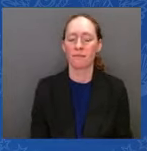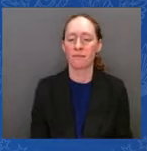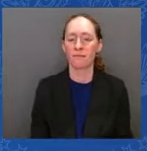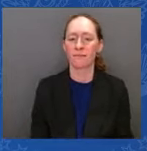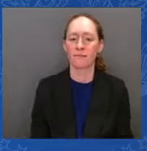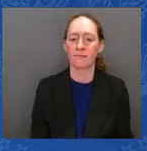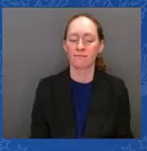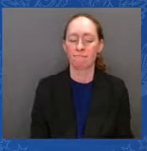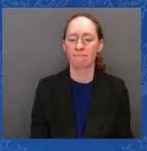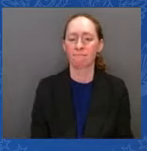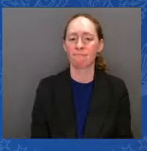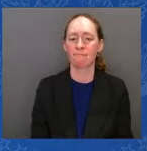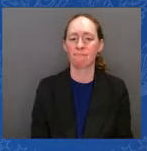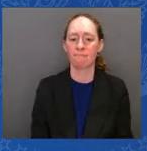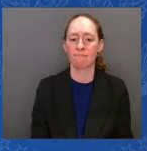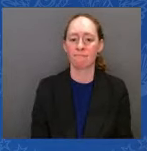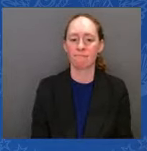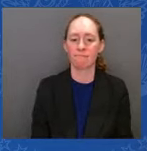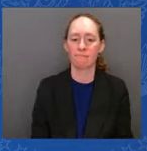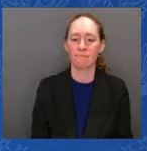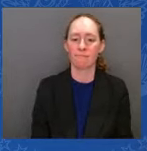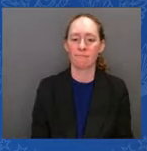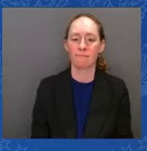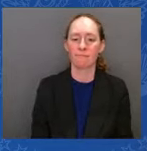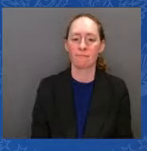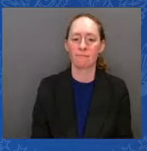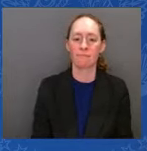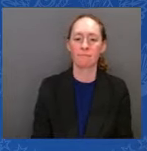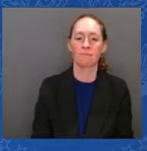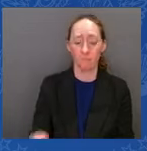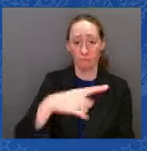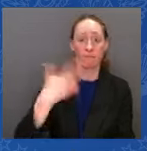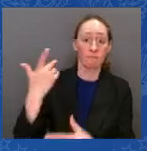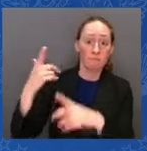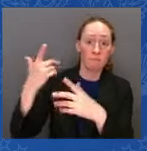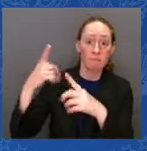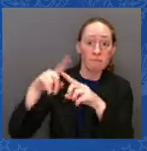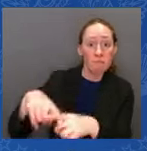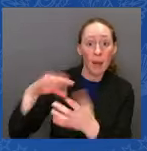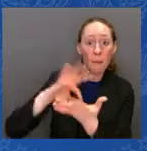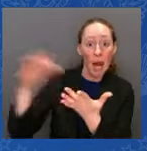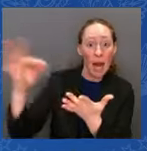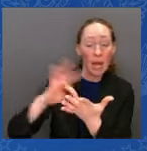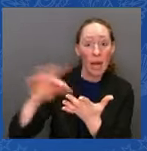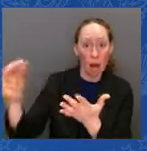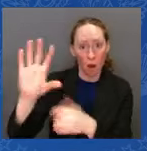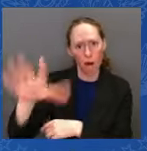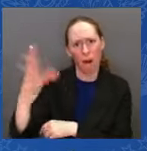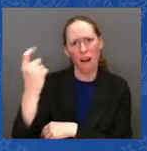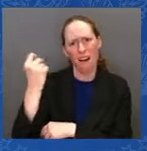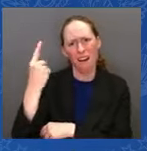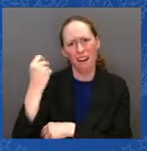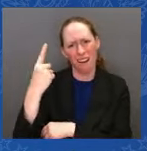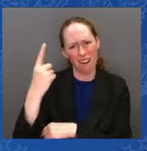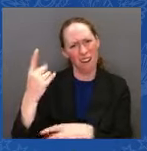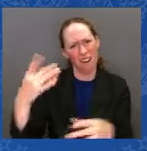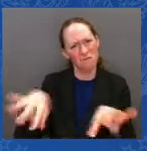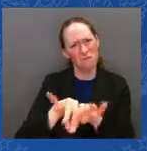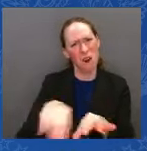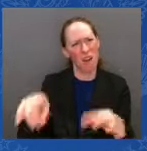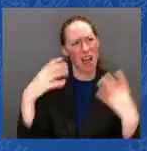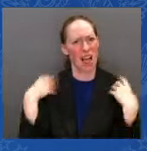For those on Medicare. And here's the deal. It's not just it made it reasonable for people to be able to stay healthy, but it saved the